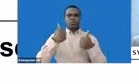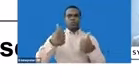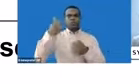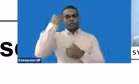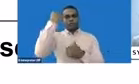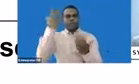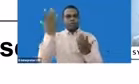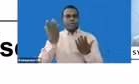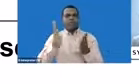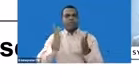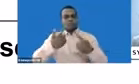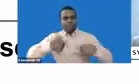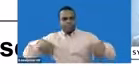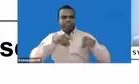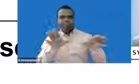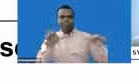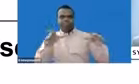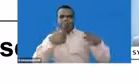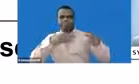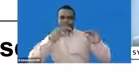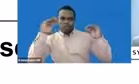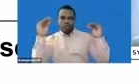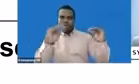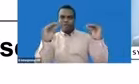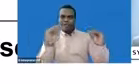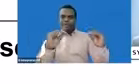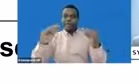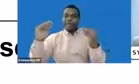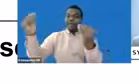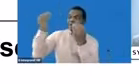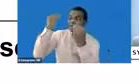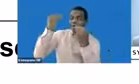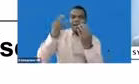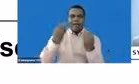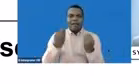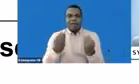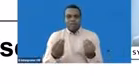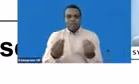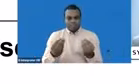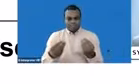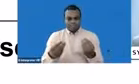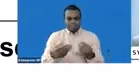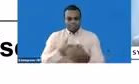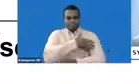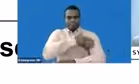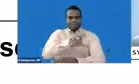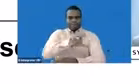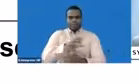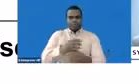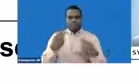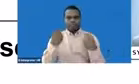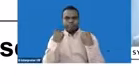accessibility and on participation in all areas of life, digital or analog.